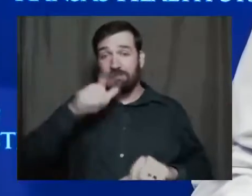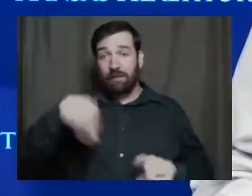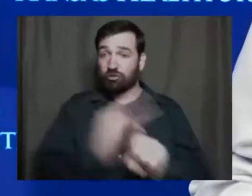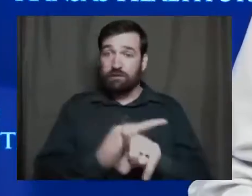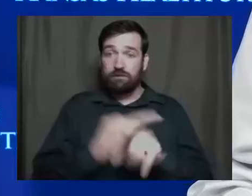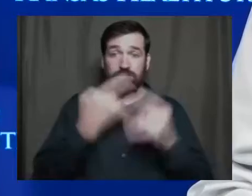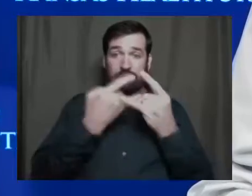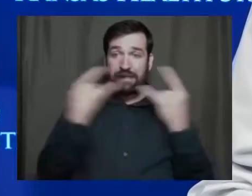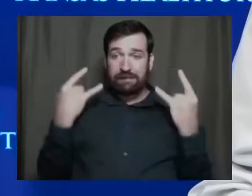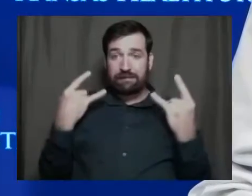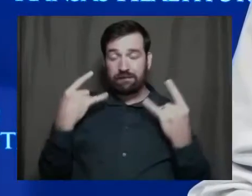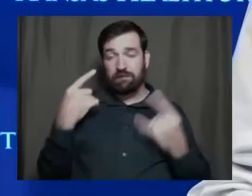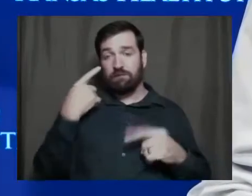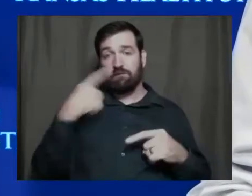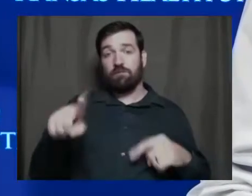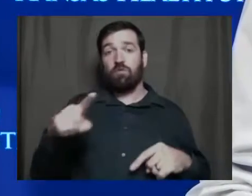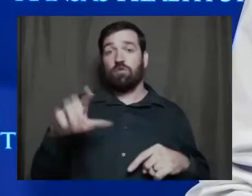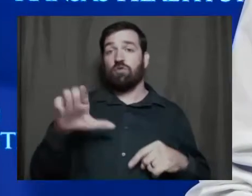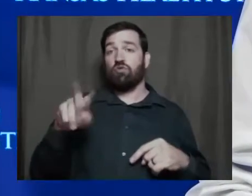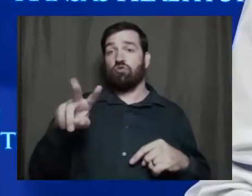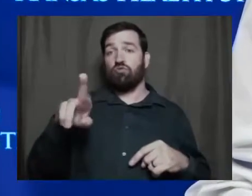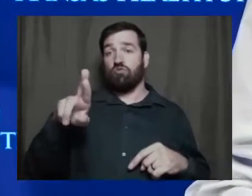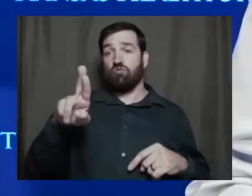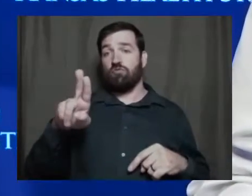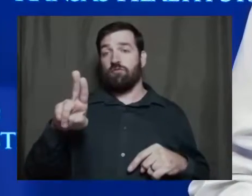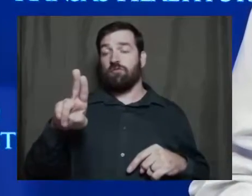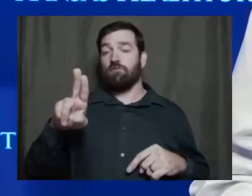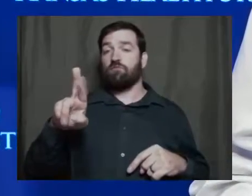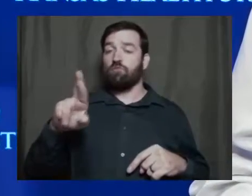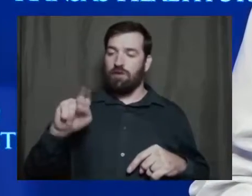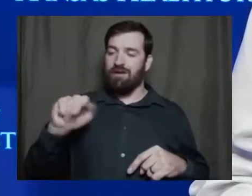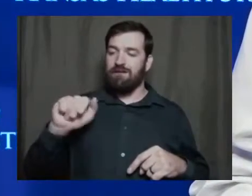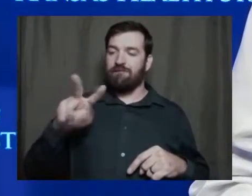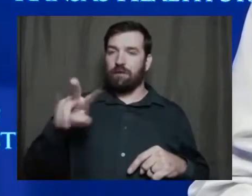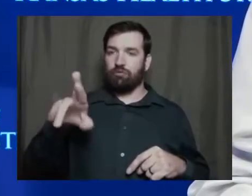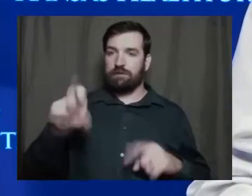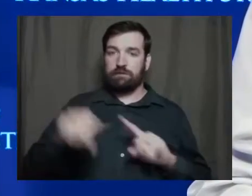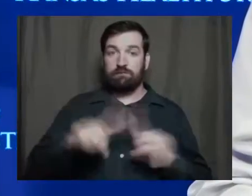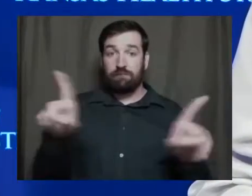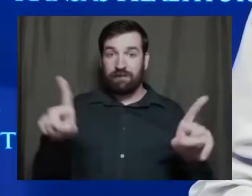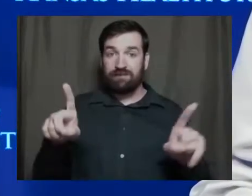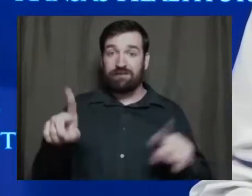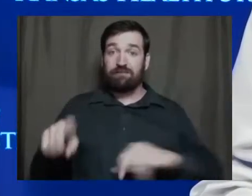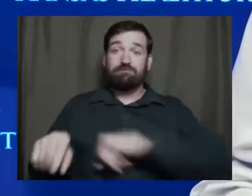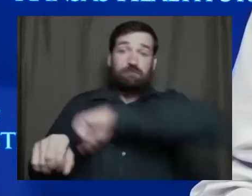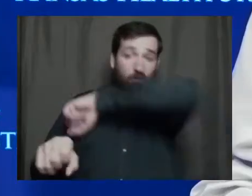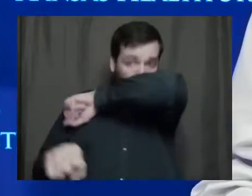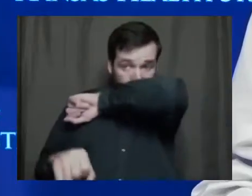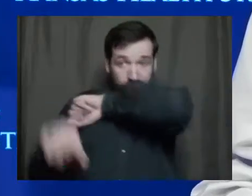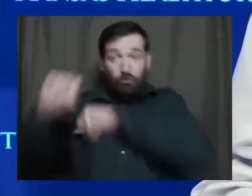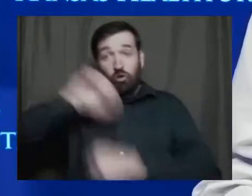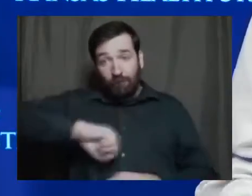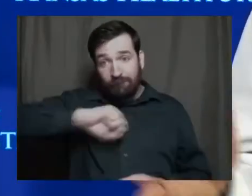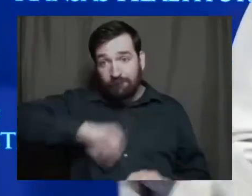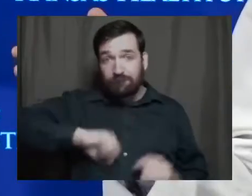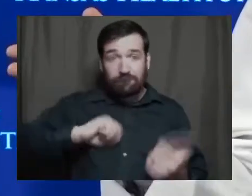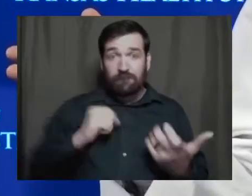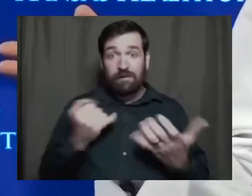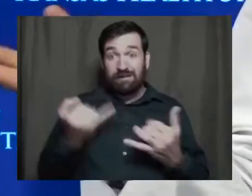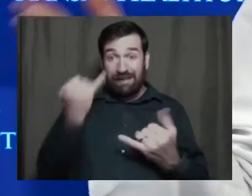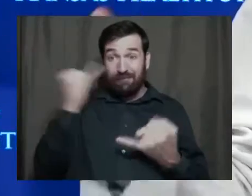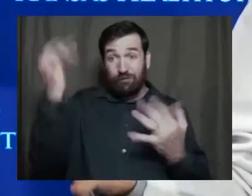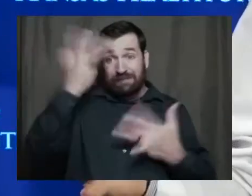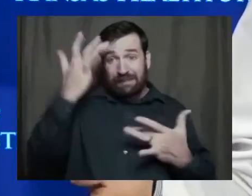for the coronavirus here, but also cough into your elbow, and stay home if you're sick, so you don't